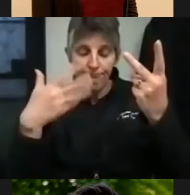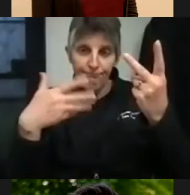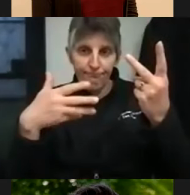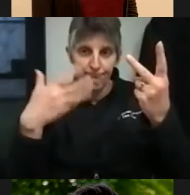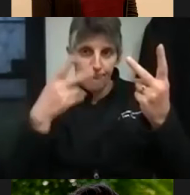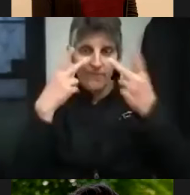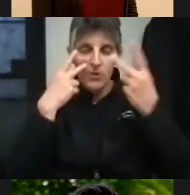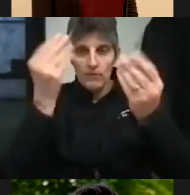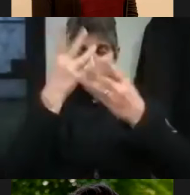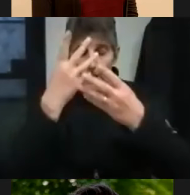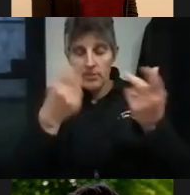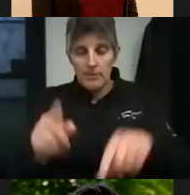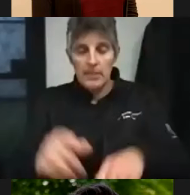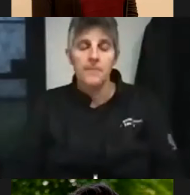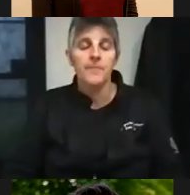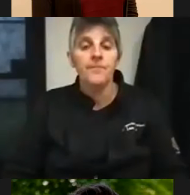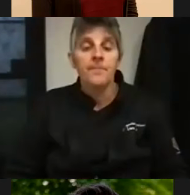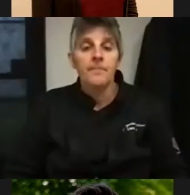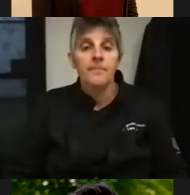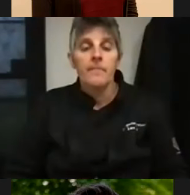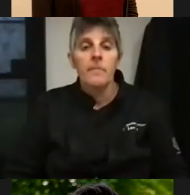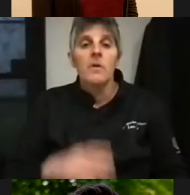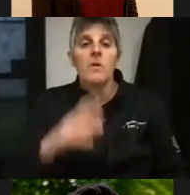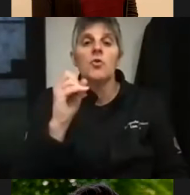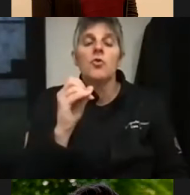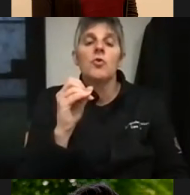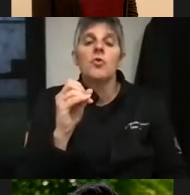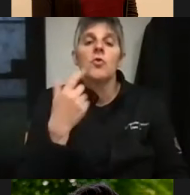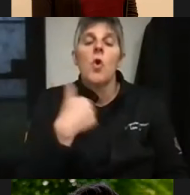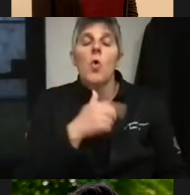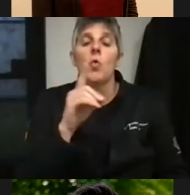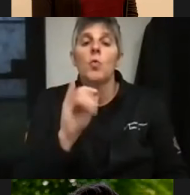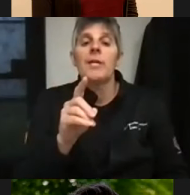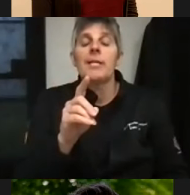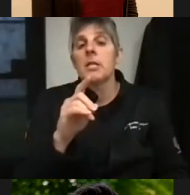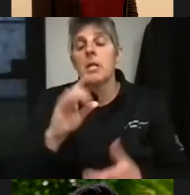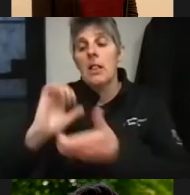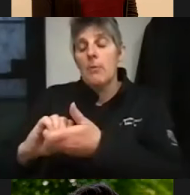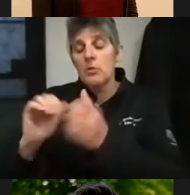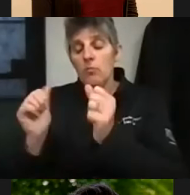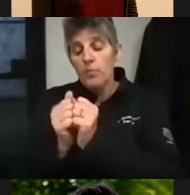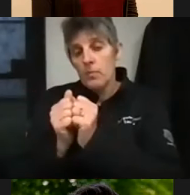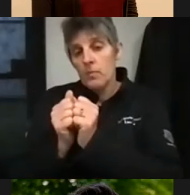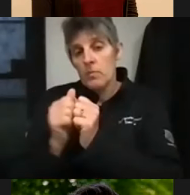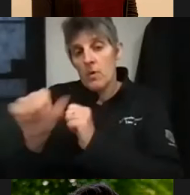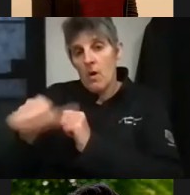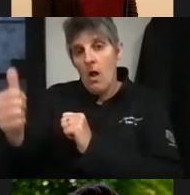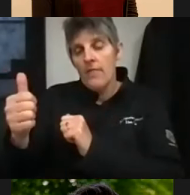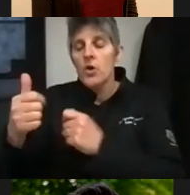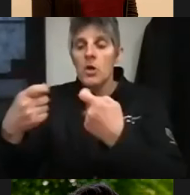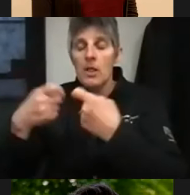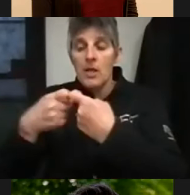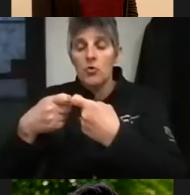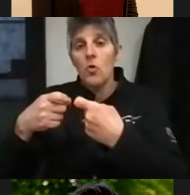of the visual information takes place. So we did a collaboration with other electrophysiology